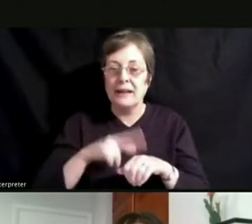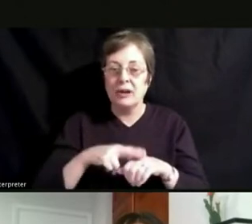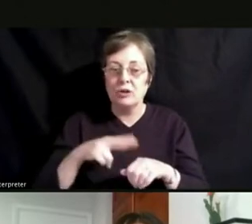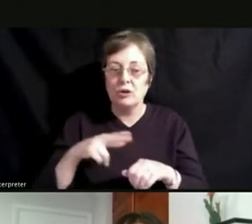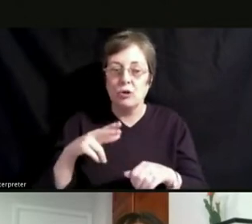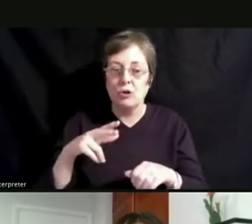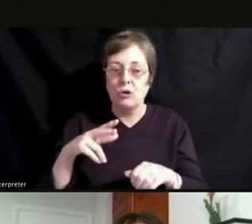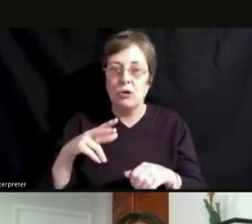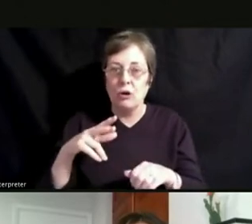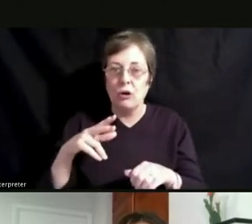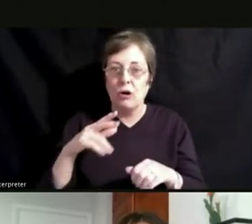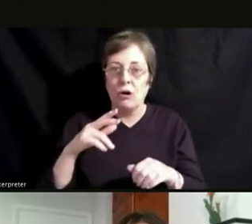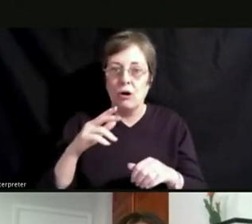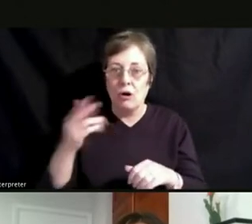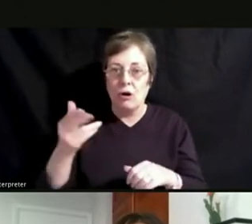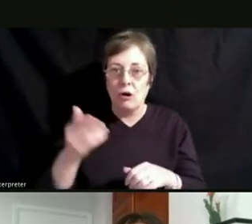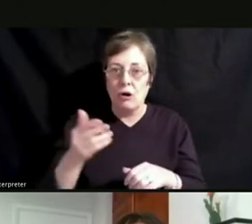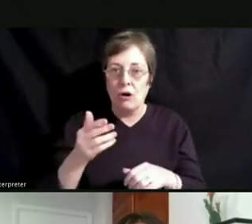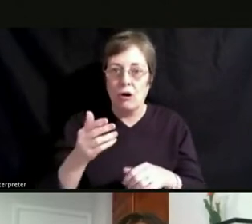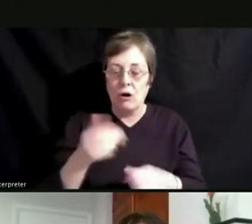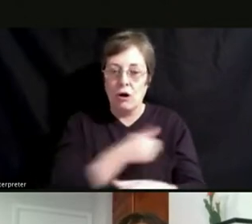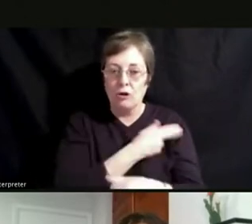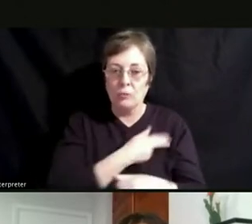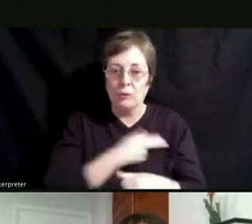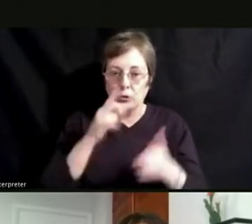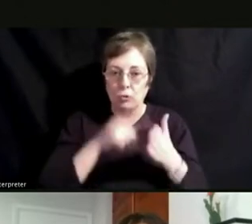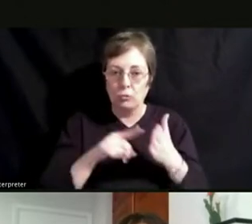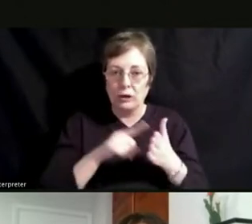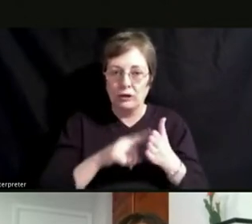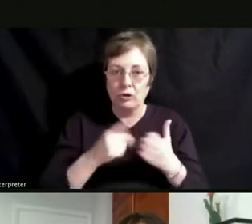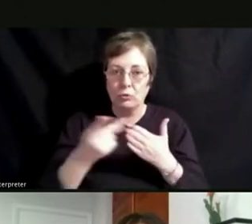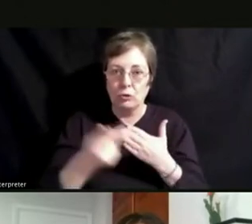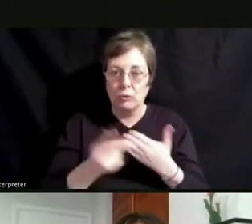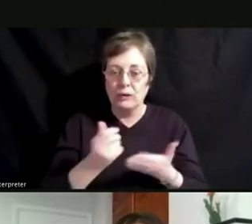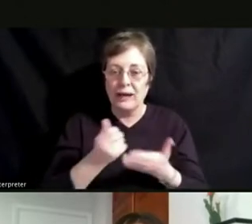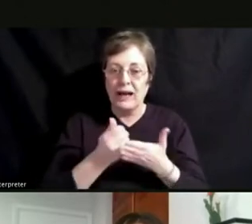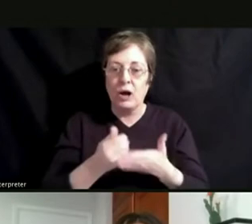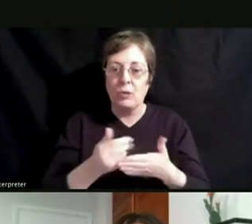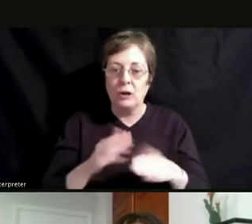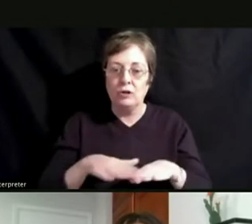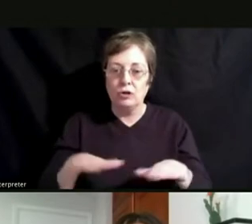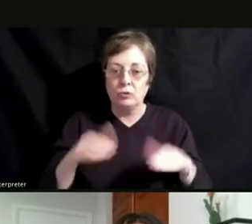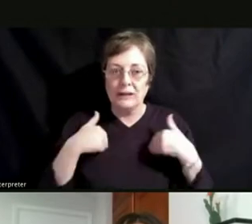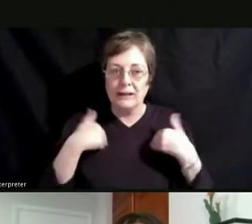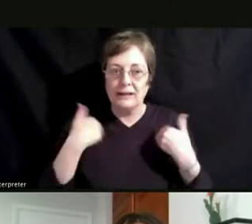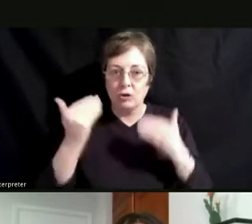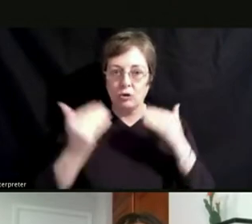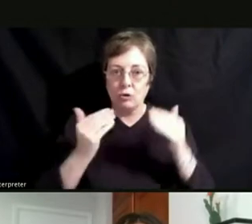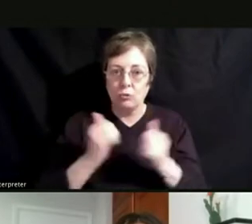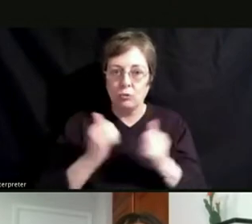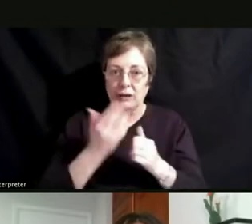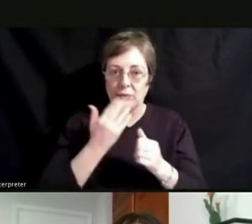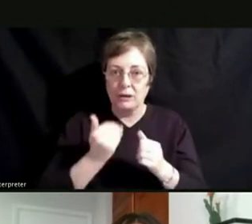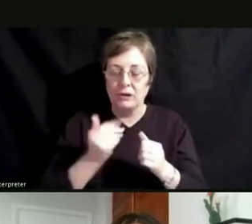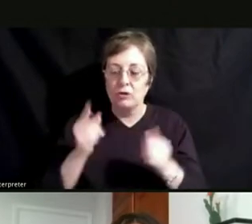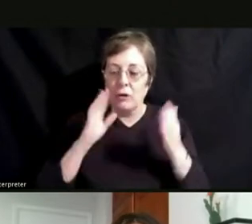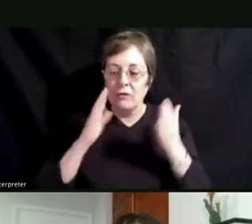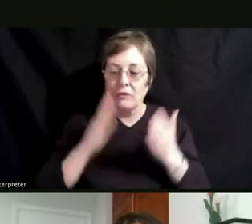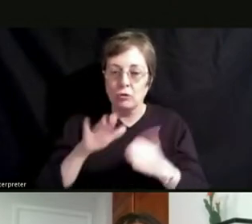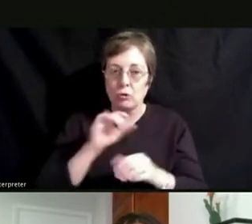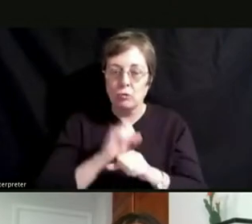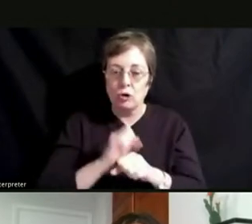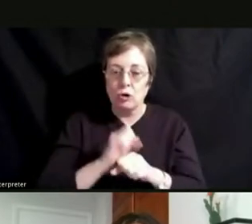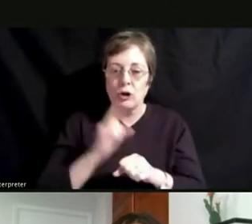on helping youth and young adults with type 2 diabetes. Dr. Chung focuses her work on reducing health disparities